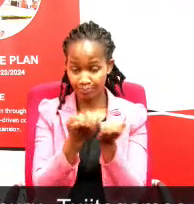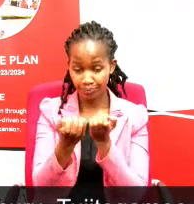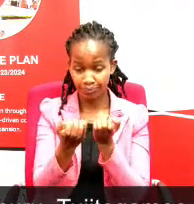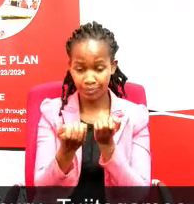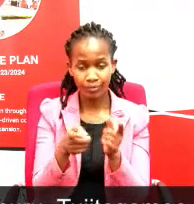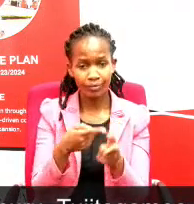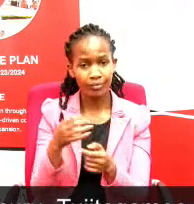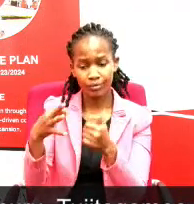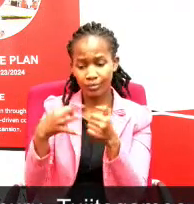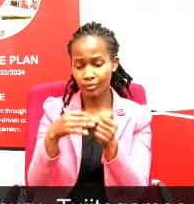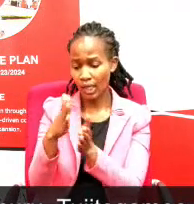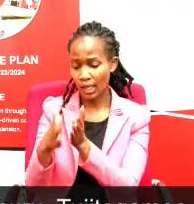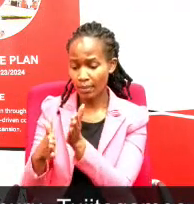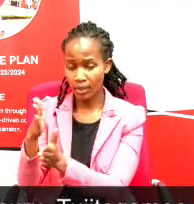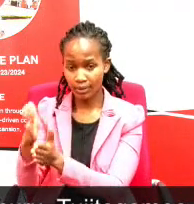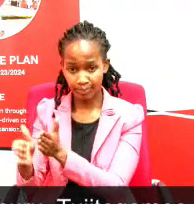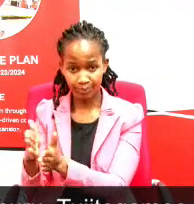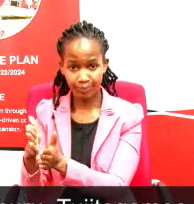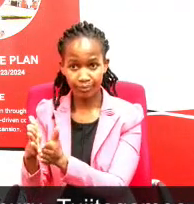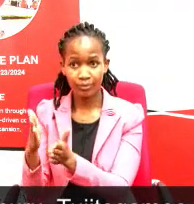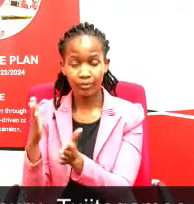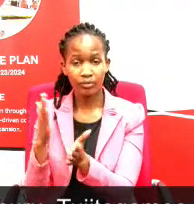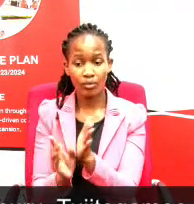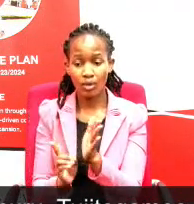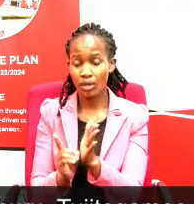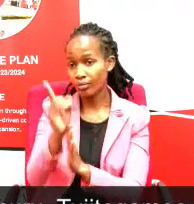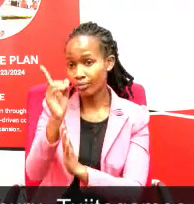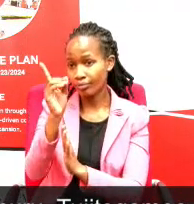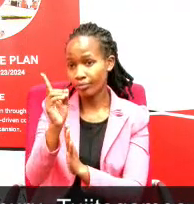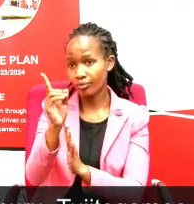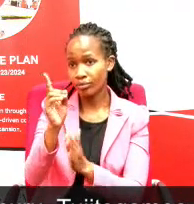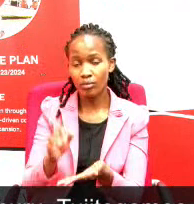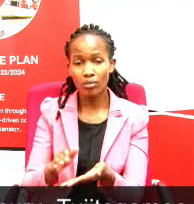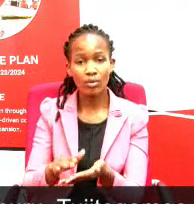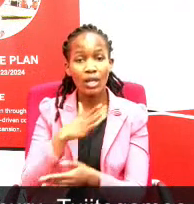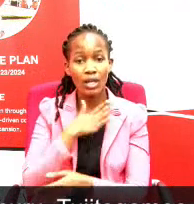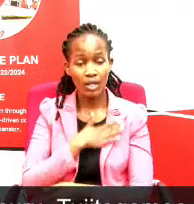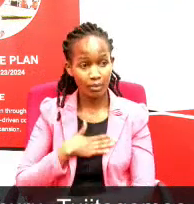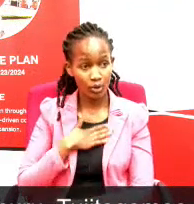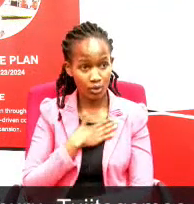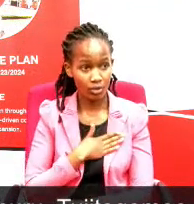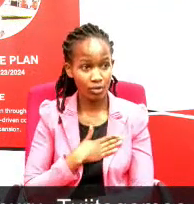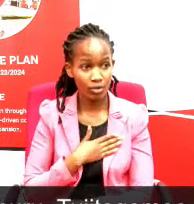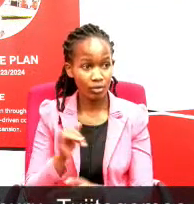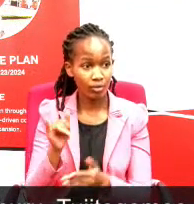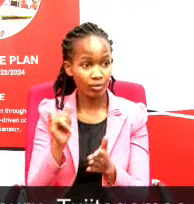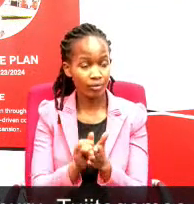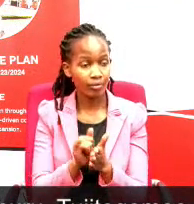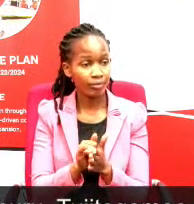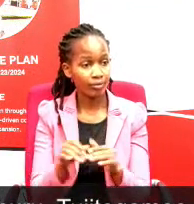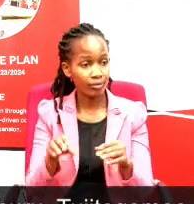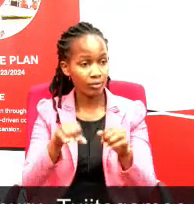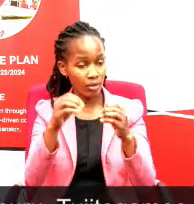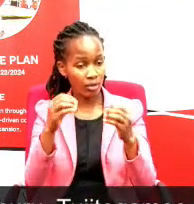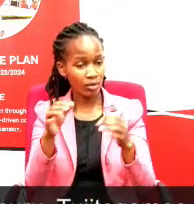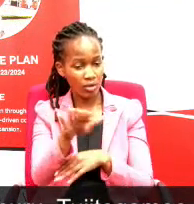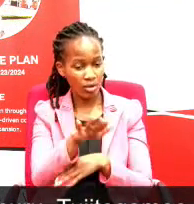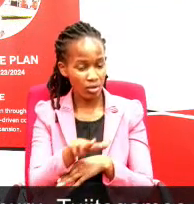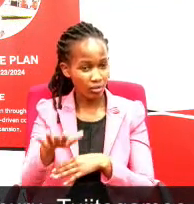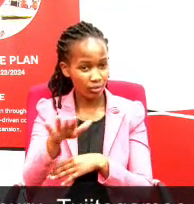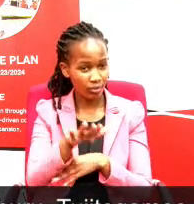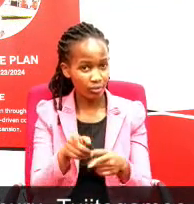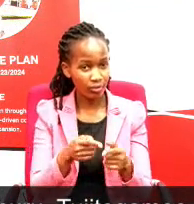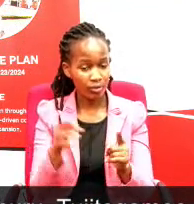The 8th Corporate Plan was developed with deep appreciation of this operating environment.